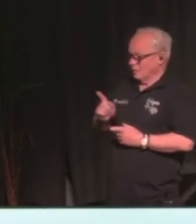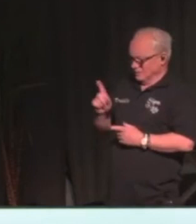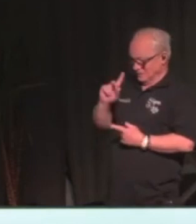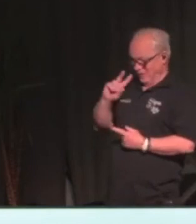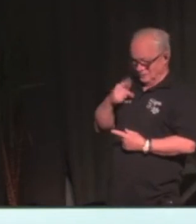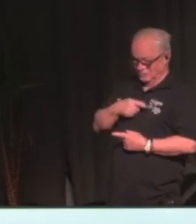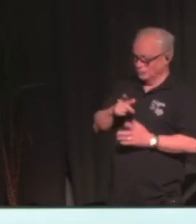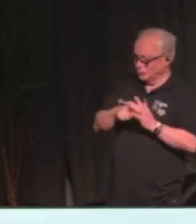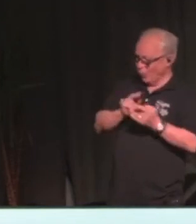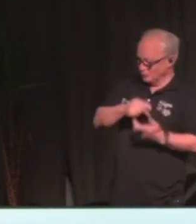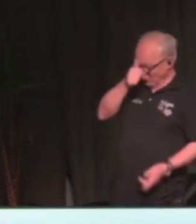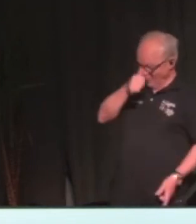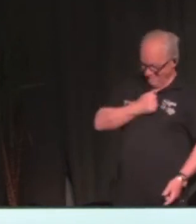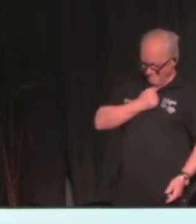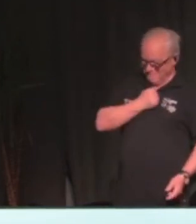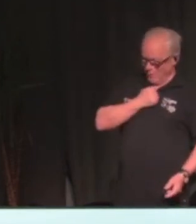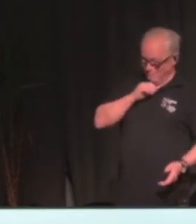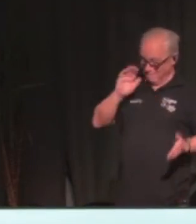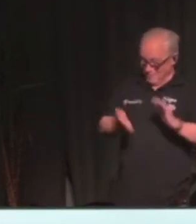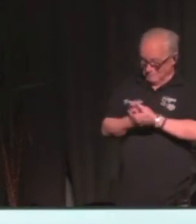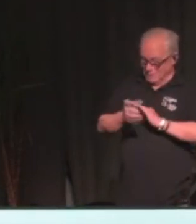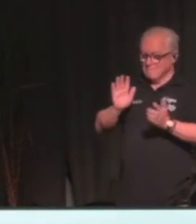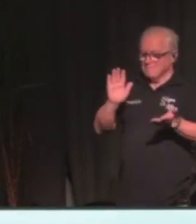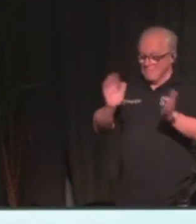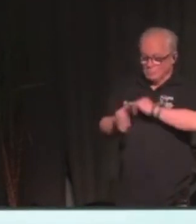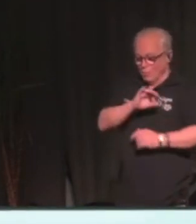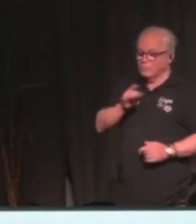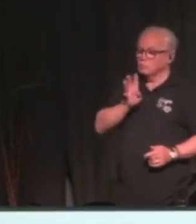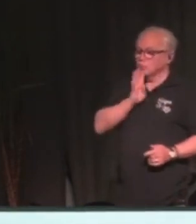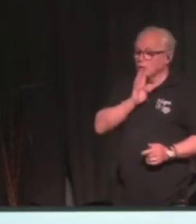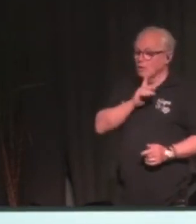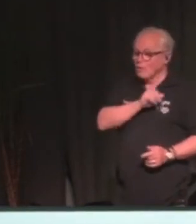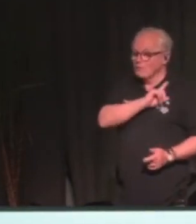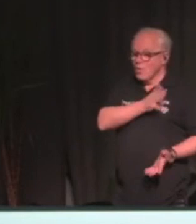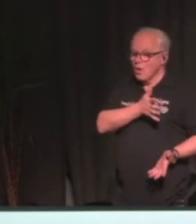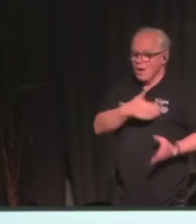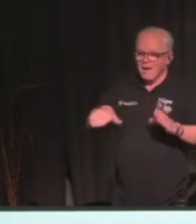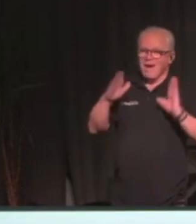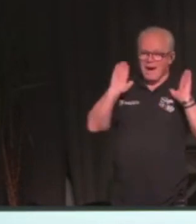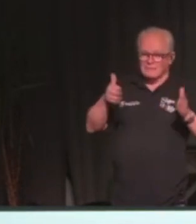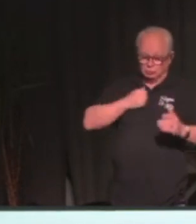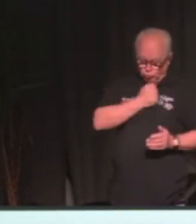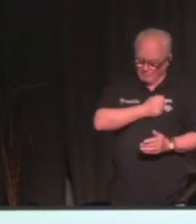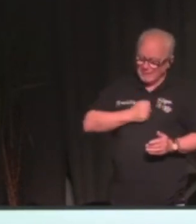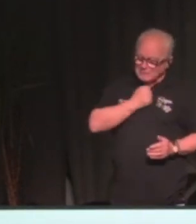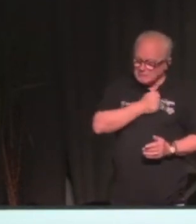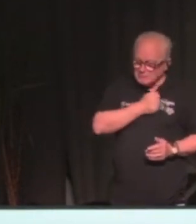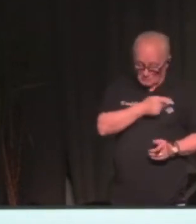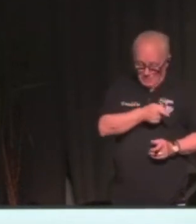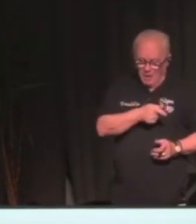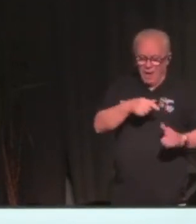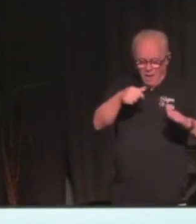See, John knew that his baptism was a baptism of water for repentance. Okay, it's a baptism